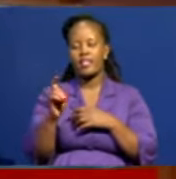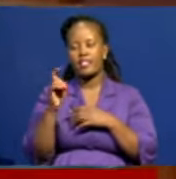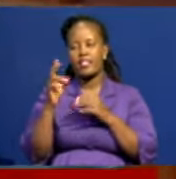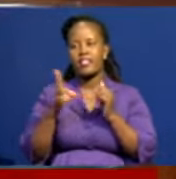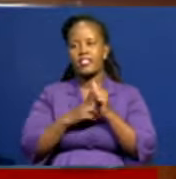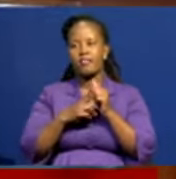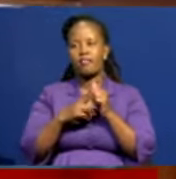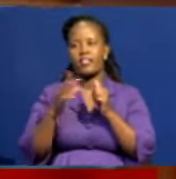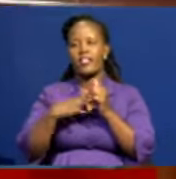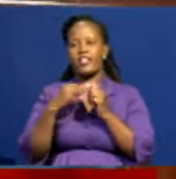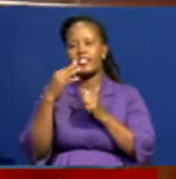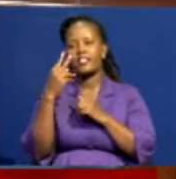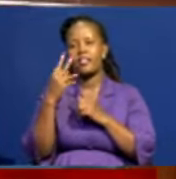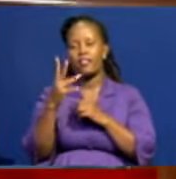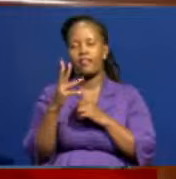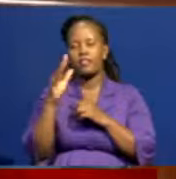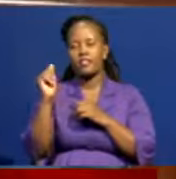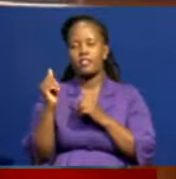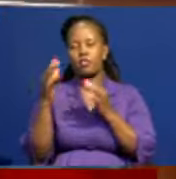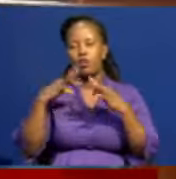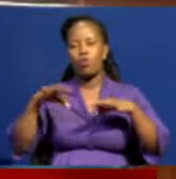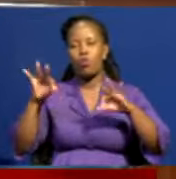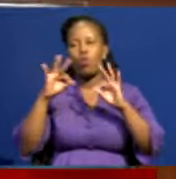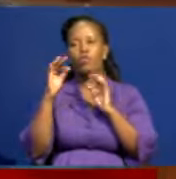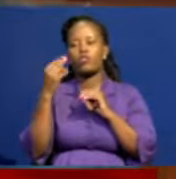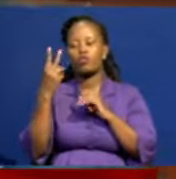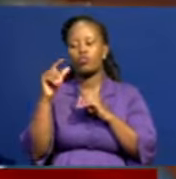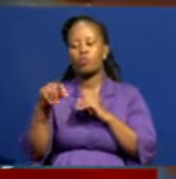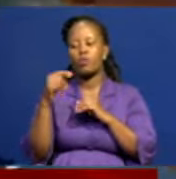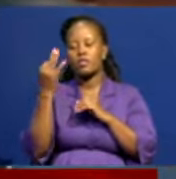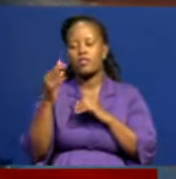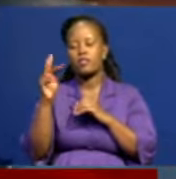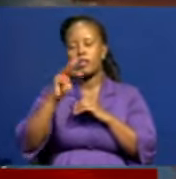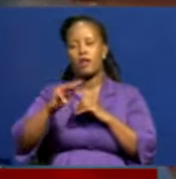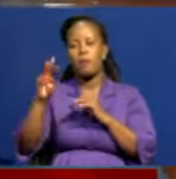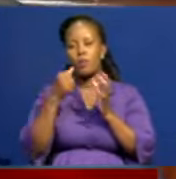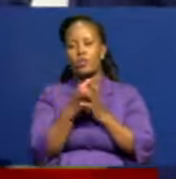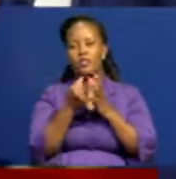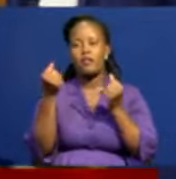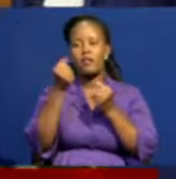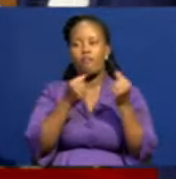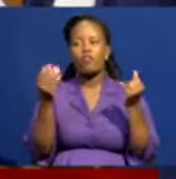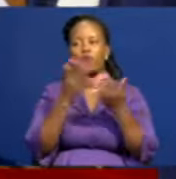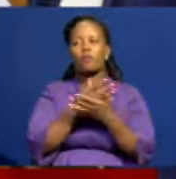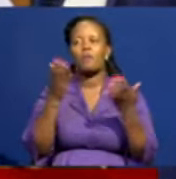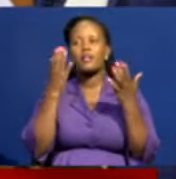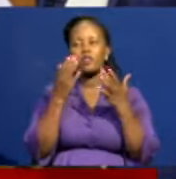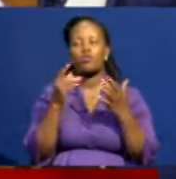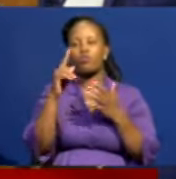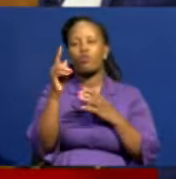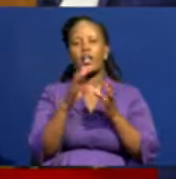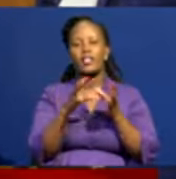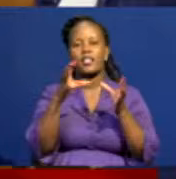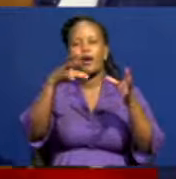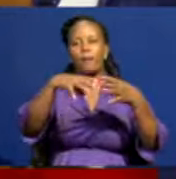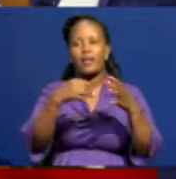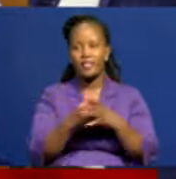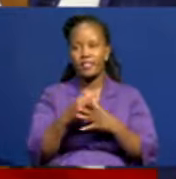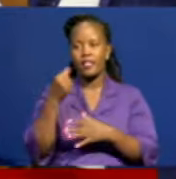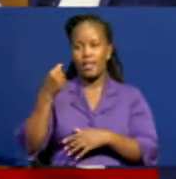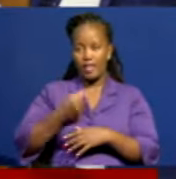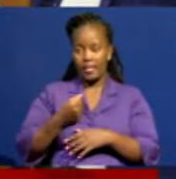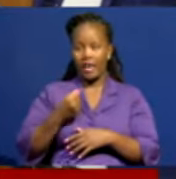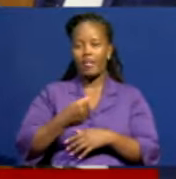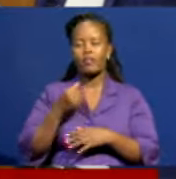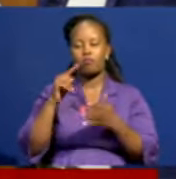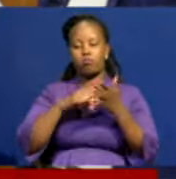KCX783E, valued at 3.2 million shillings. The vehicle was a property of Ravere Technologies. She is alleged to have committed